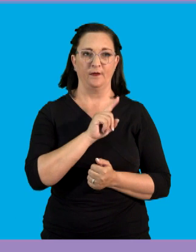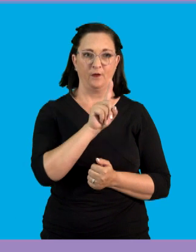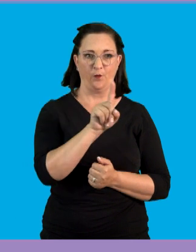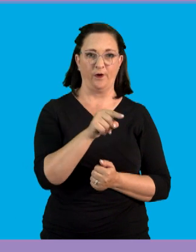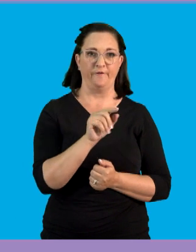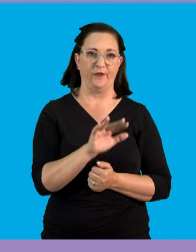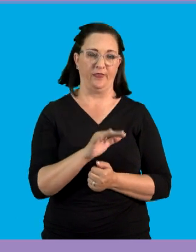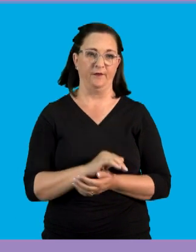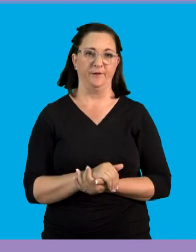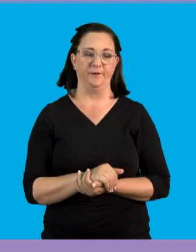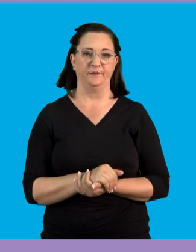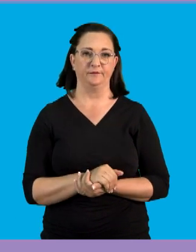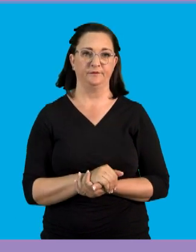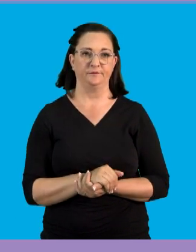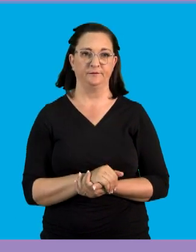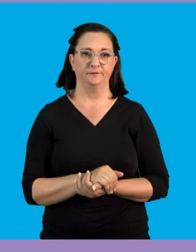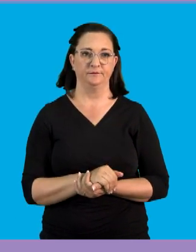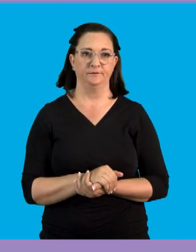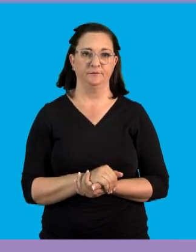total of 1 fifth.